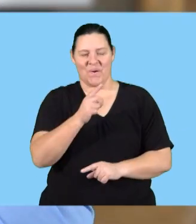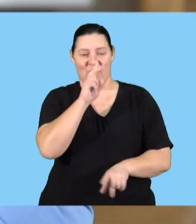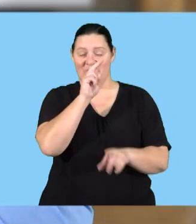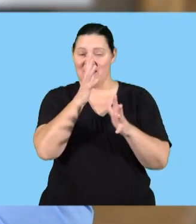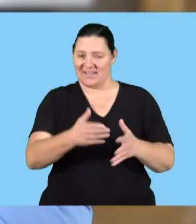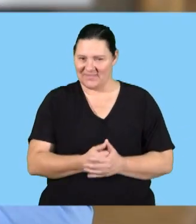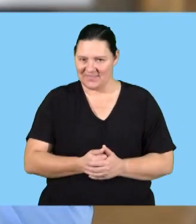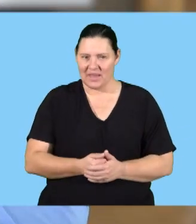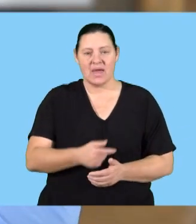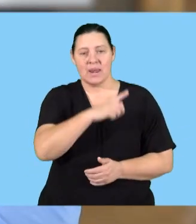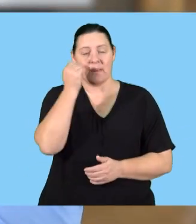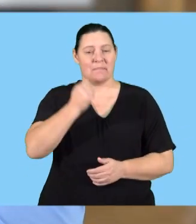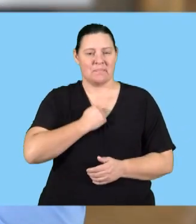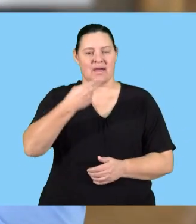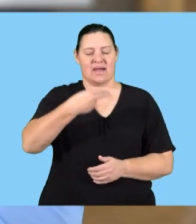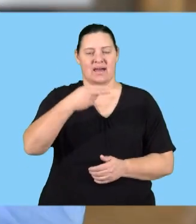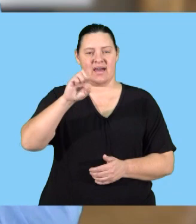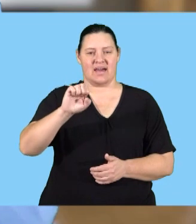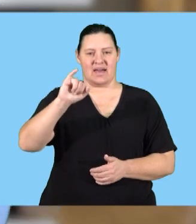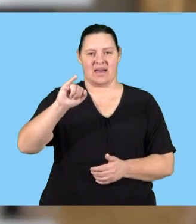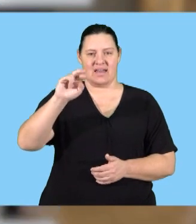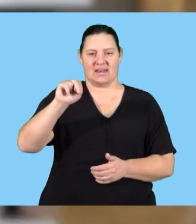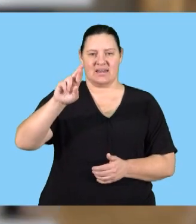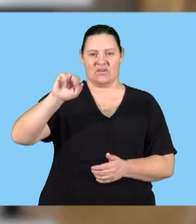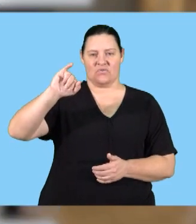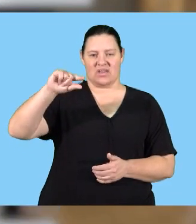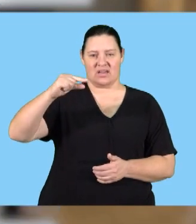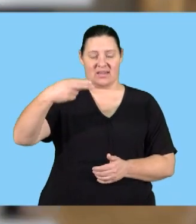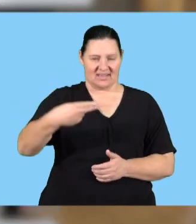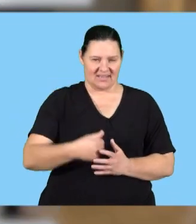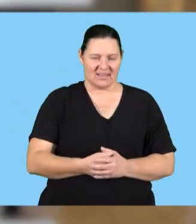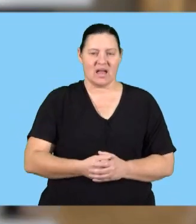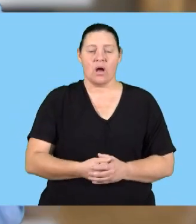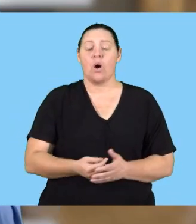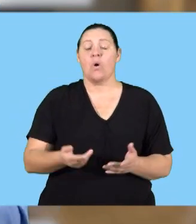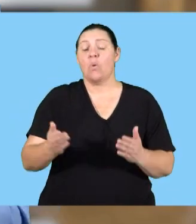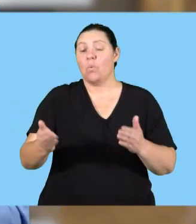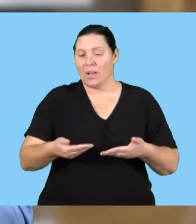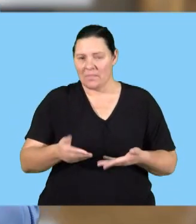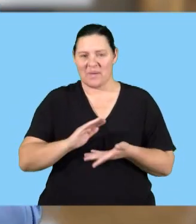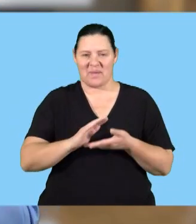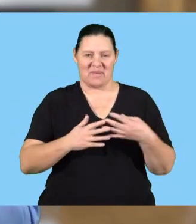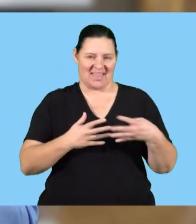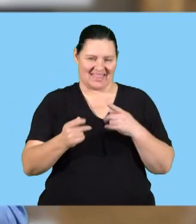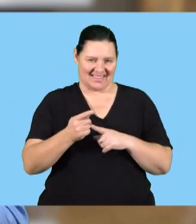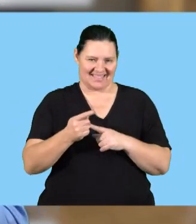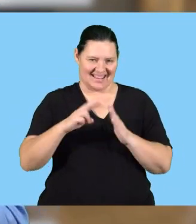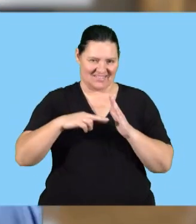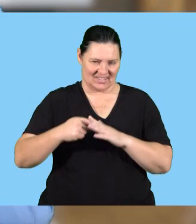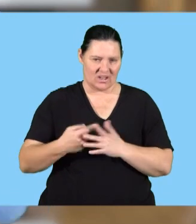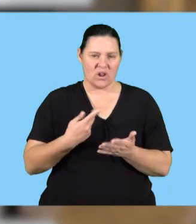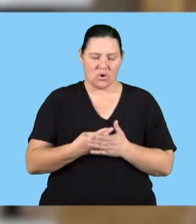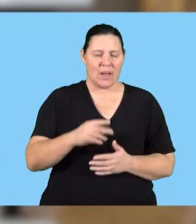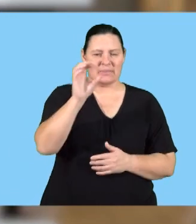to all our viewers out there. My name is Heinrich Neetling and welcome to Mathematical Literacy. In today's lesson, we'll be looking at percentiles